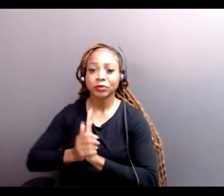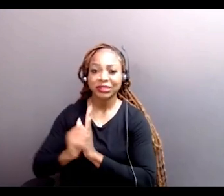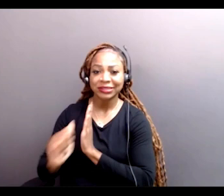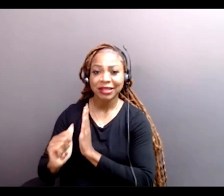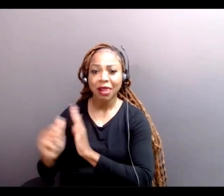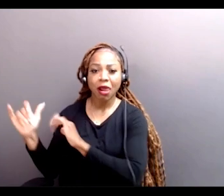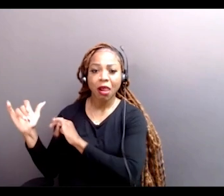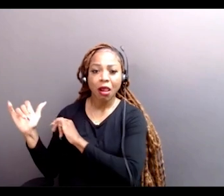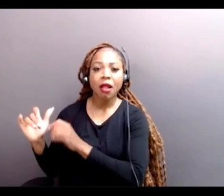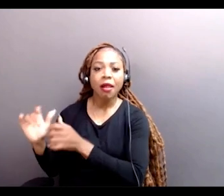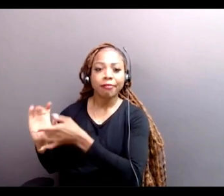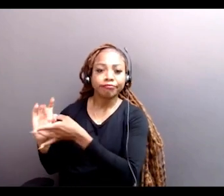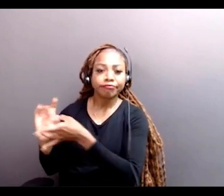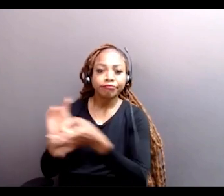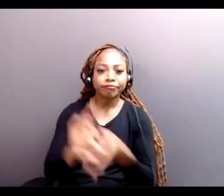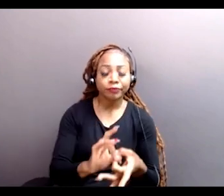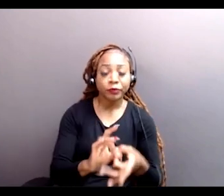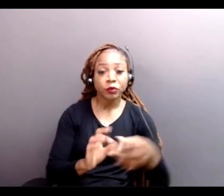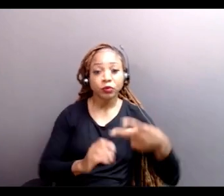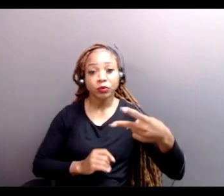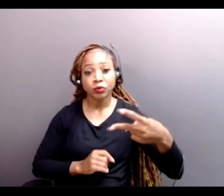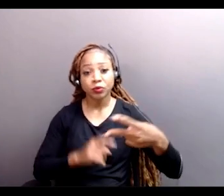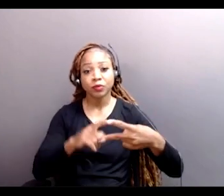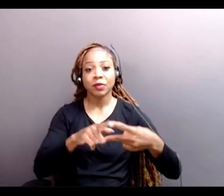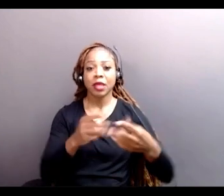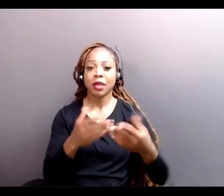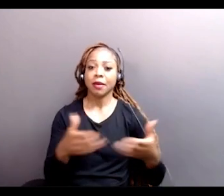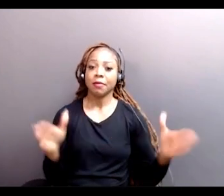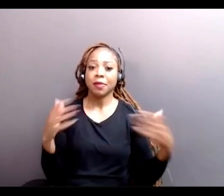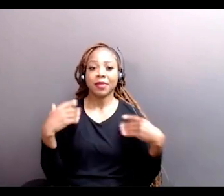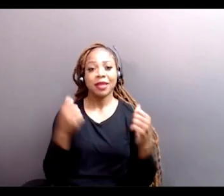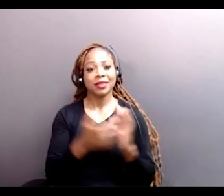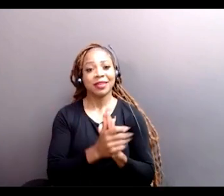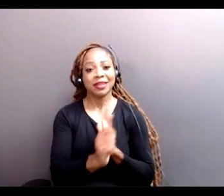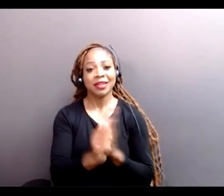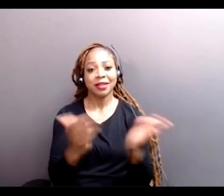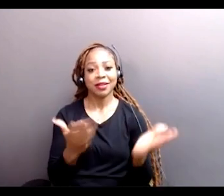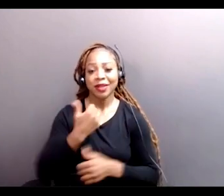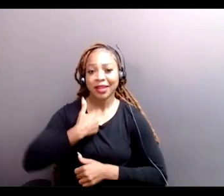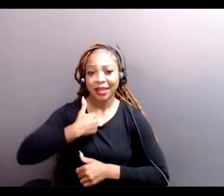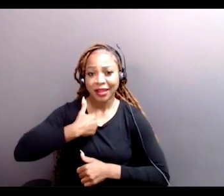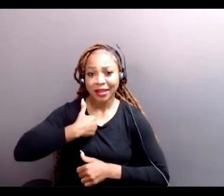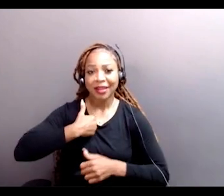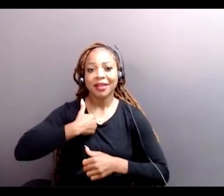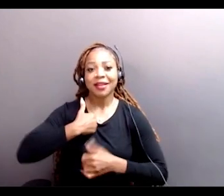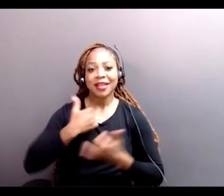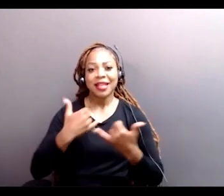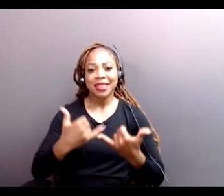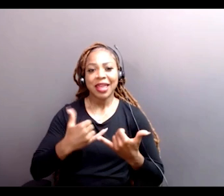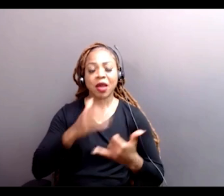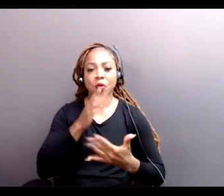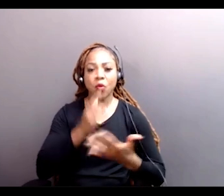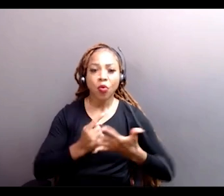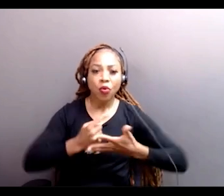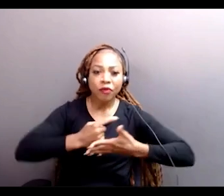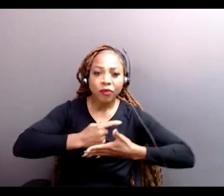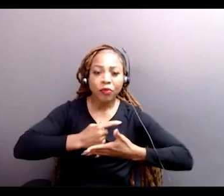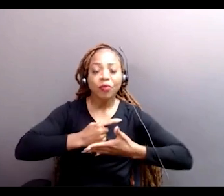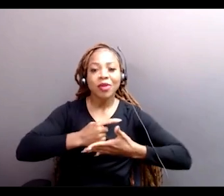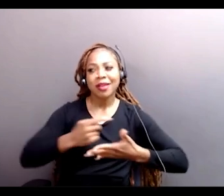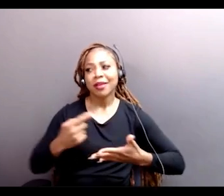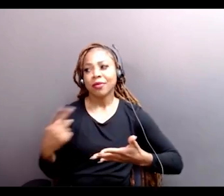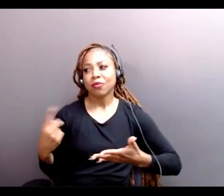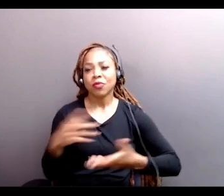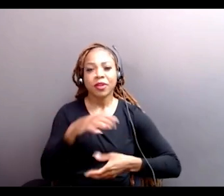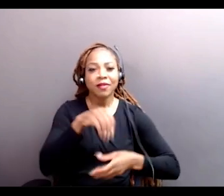feeding into 2 things. One, the public health competencies in Canada are currently undergoing review. So we have been part